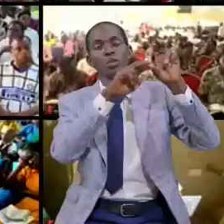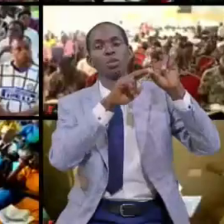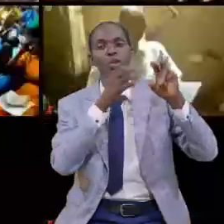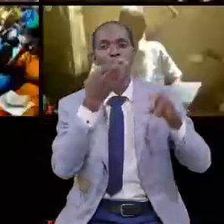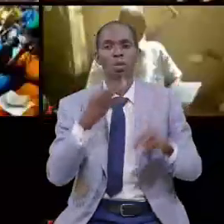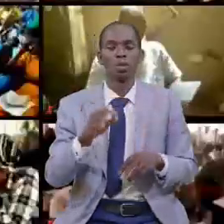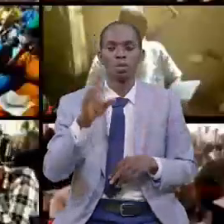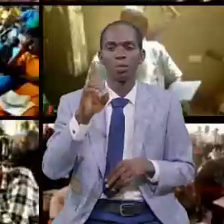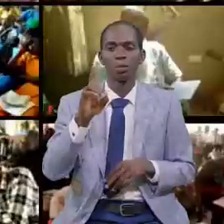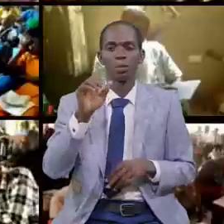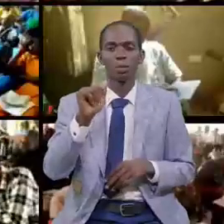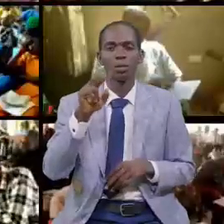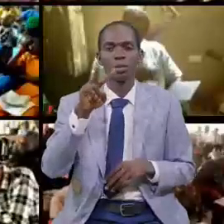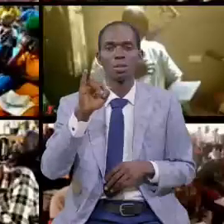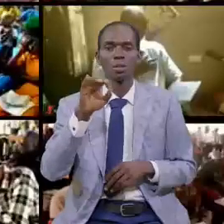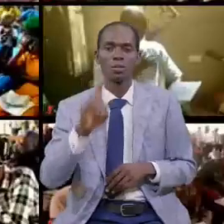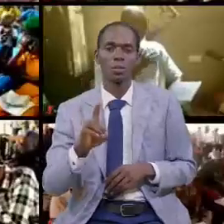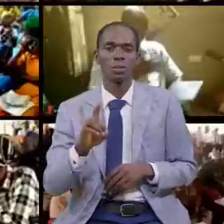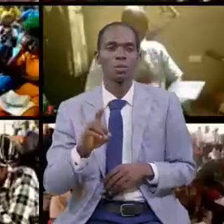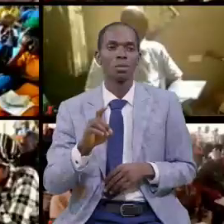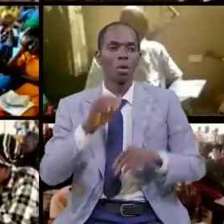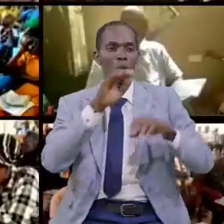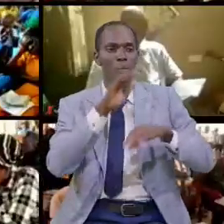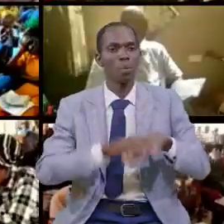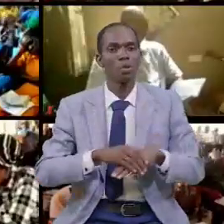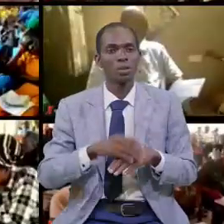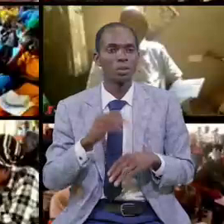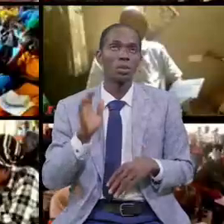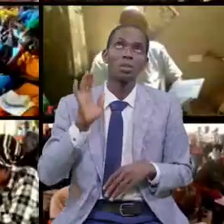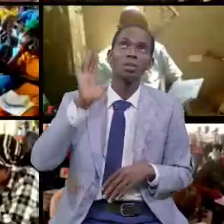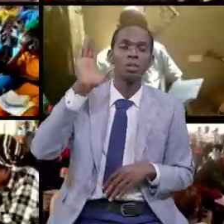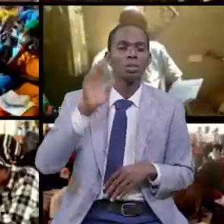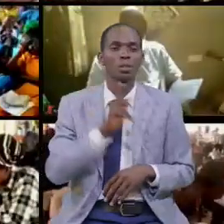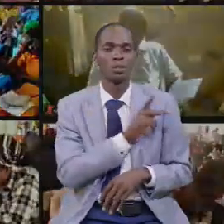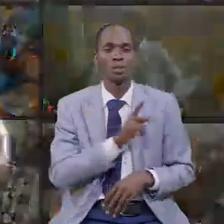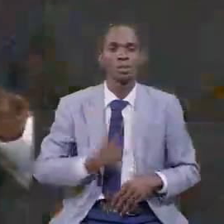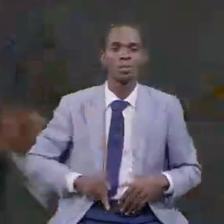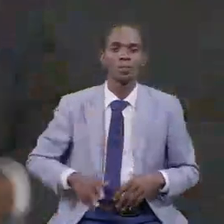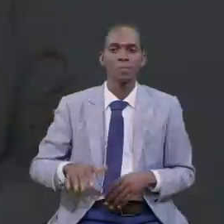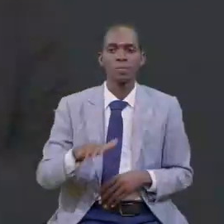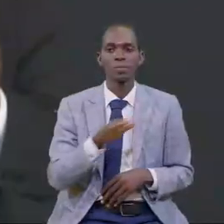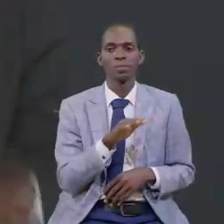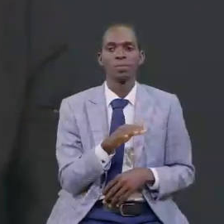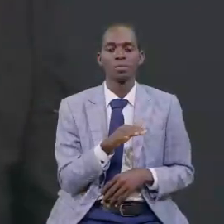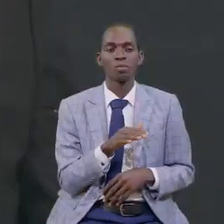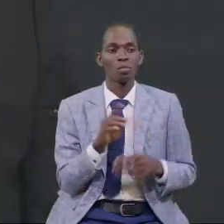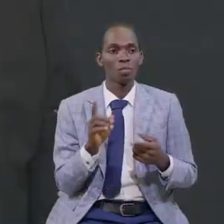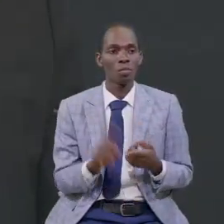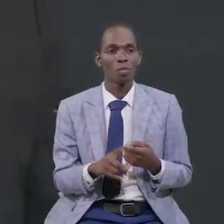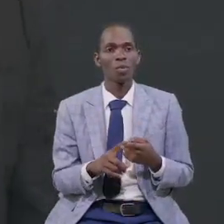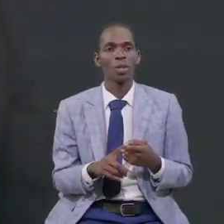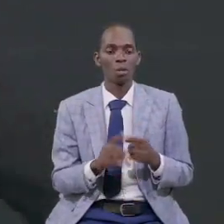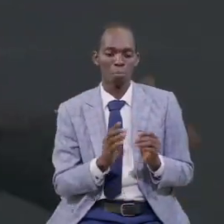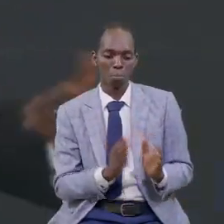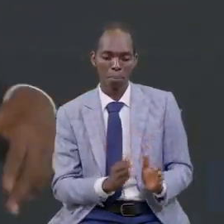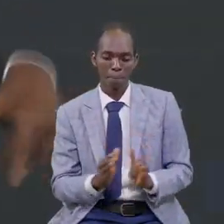David, of the king, upon his kingdom. It says, to order it. When it comes to your